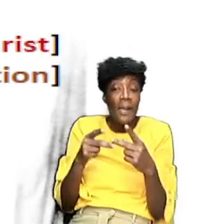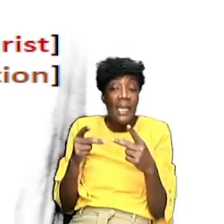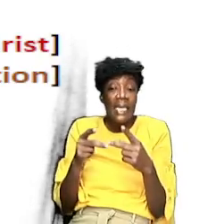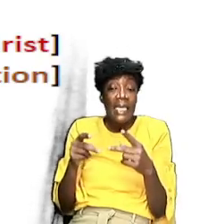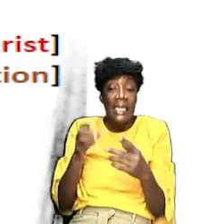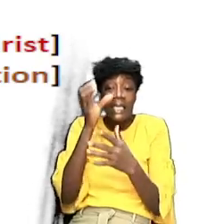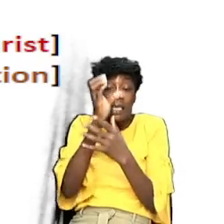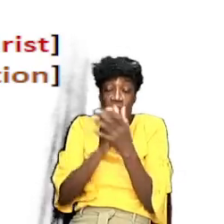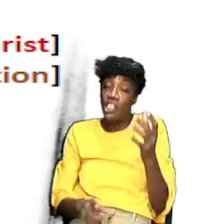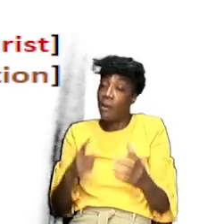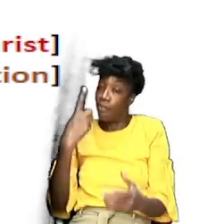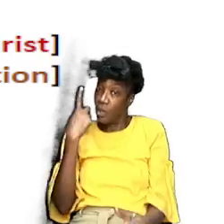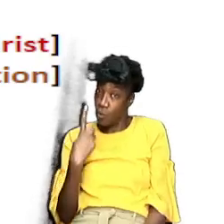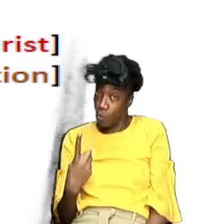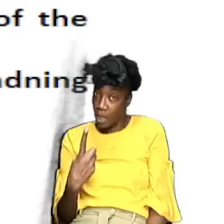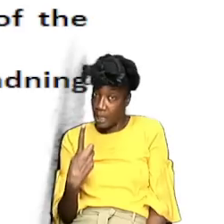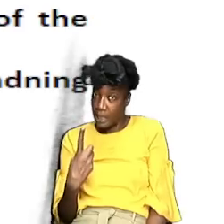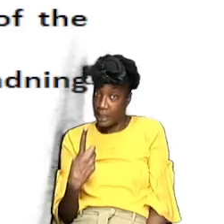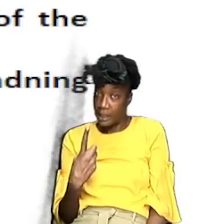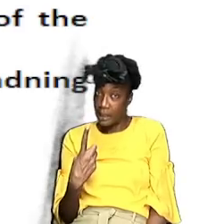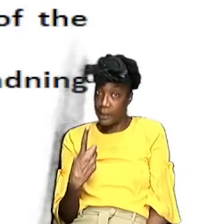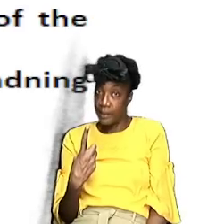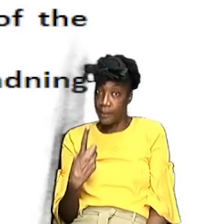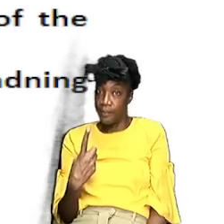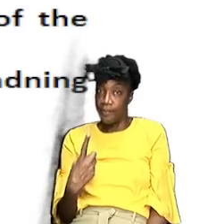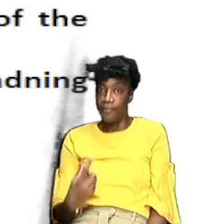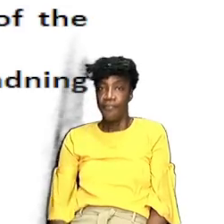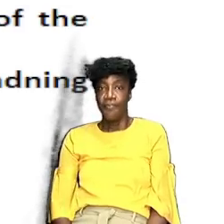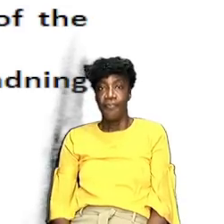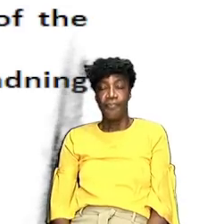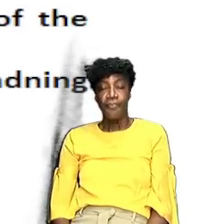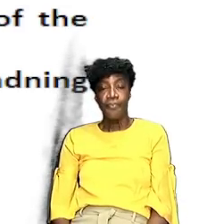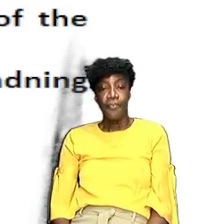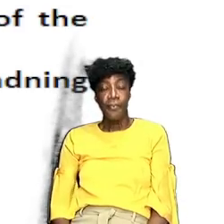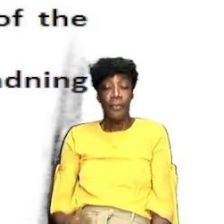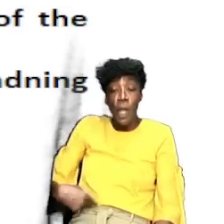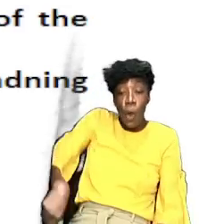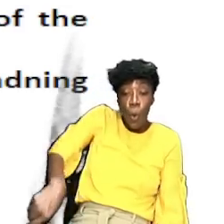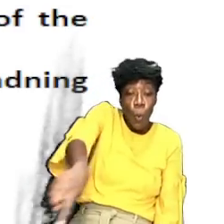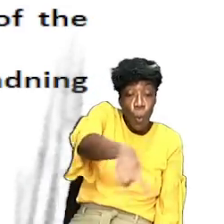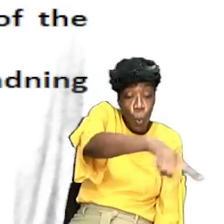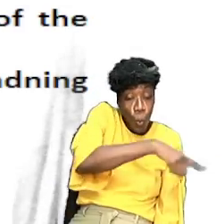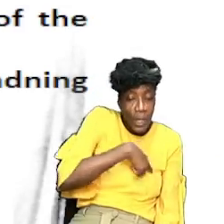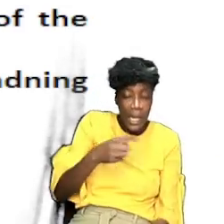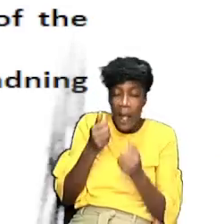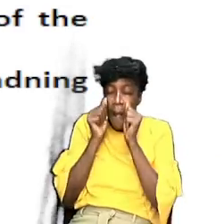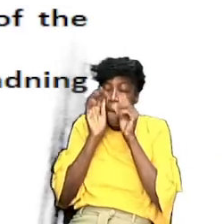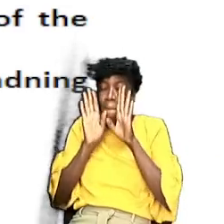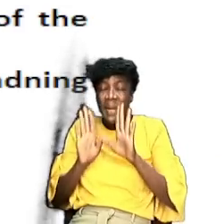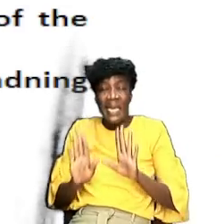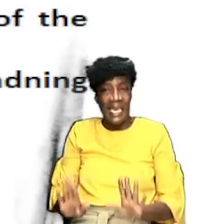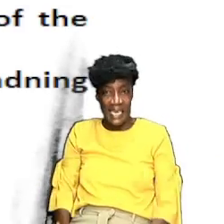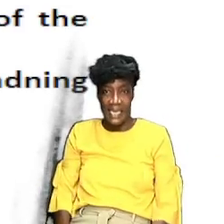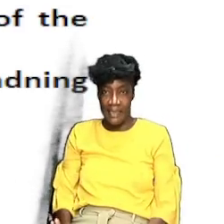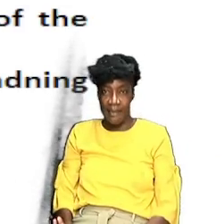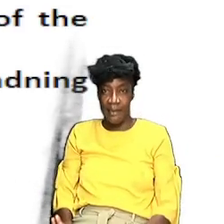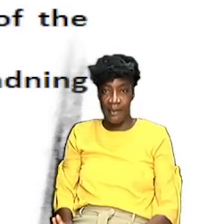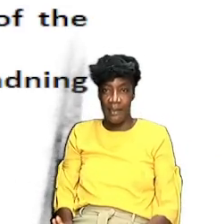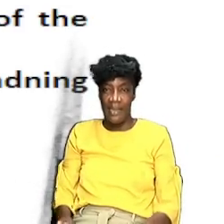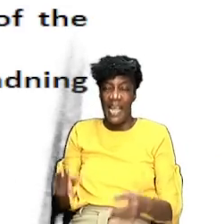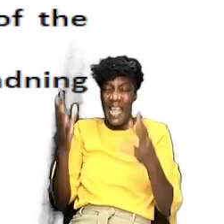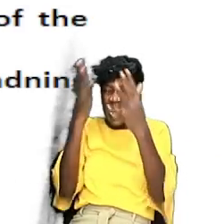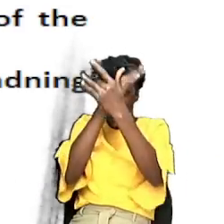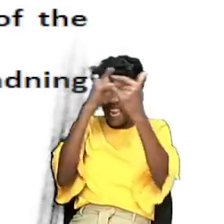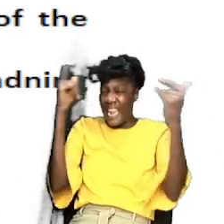1. And chapter 1 deals with couple stuff. For example, it talks about we are blessed praise God, in